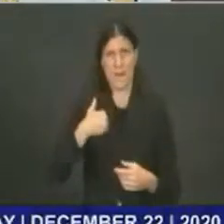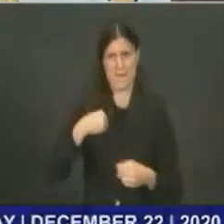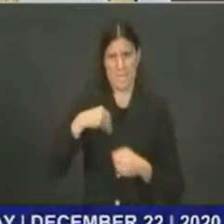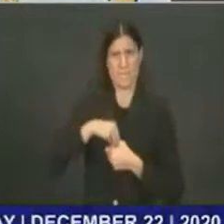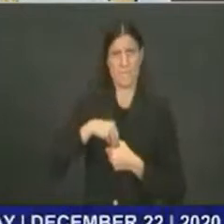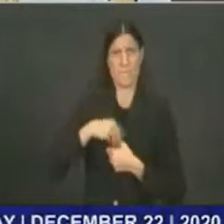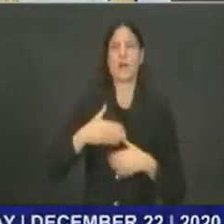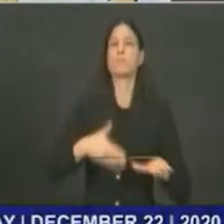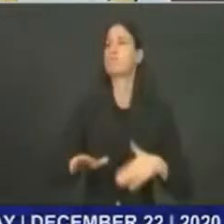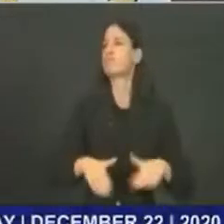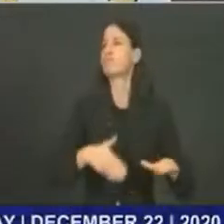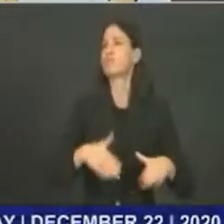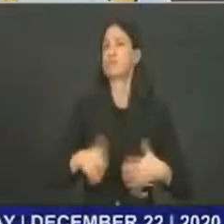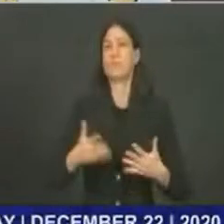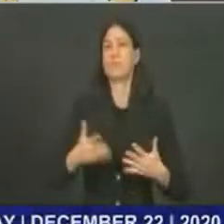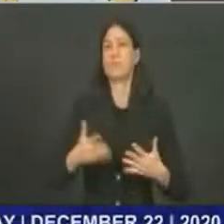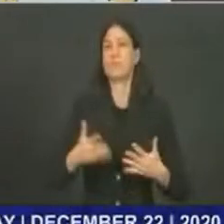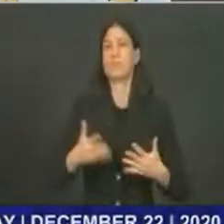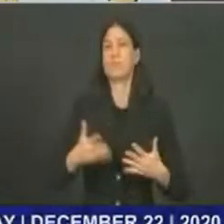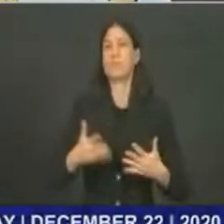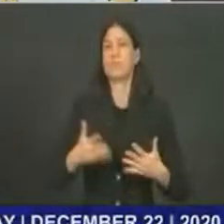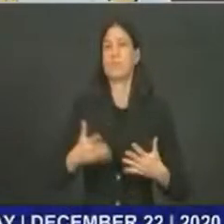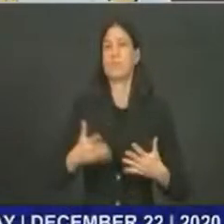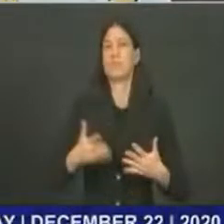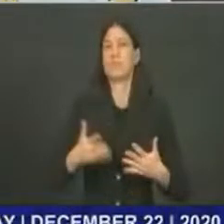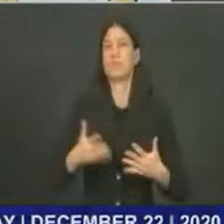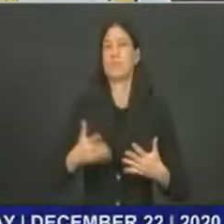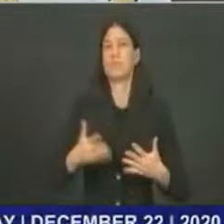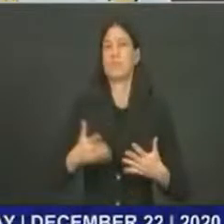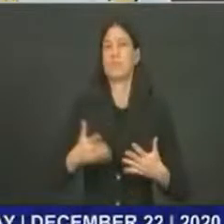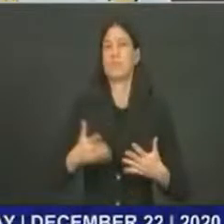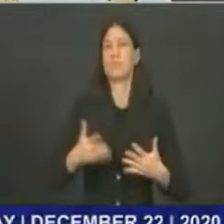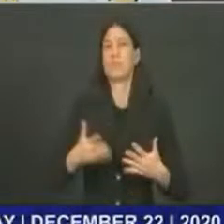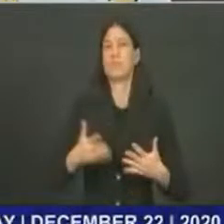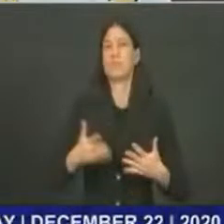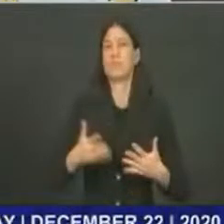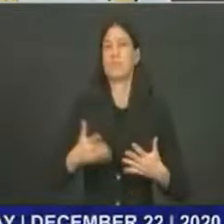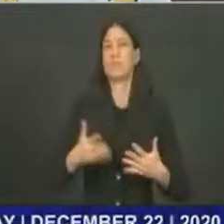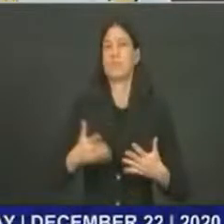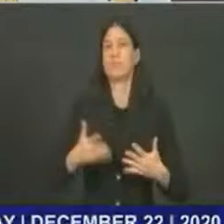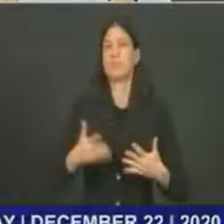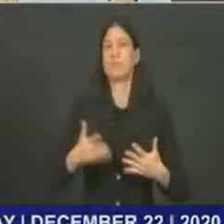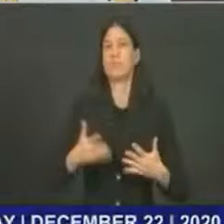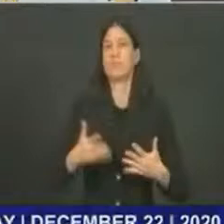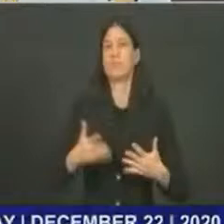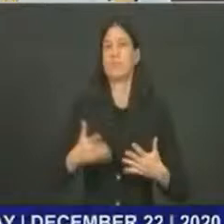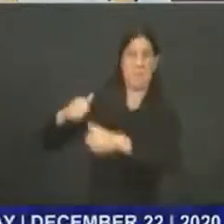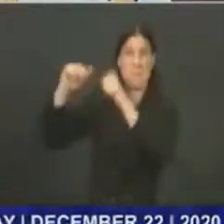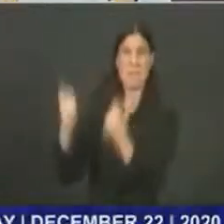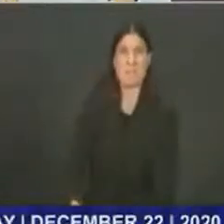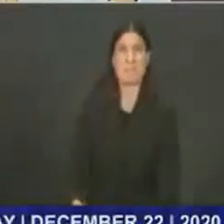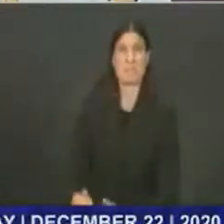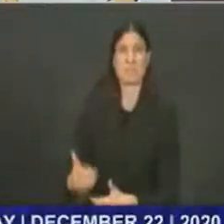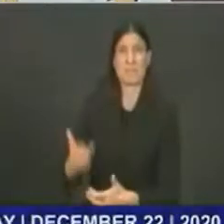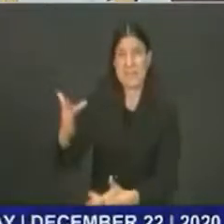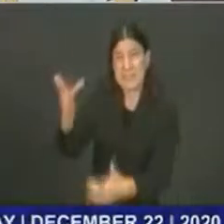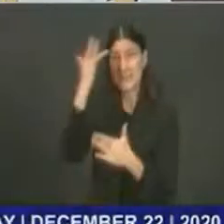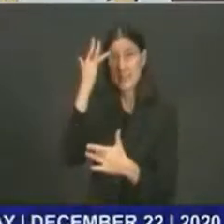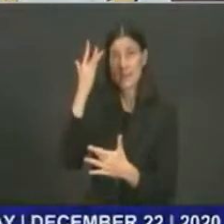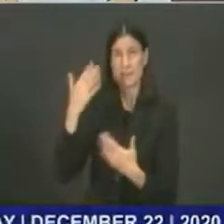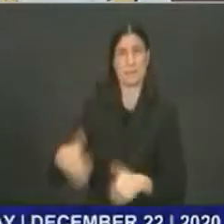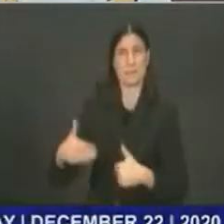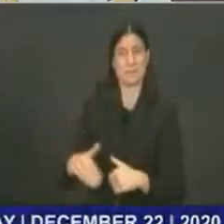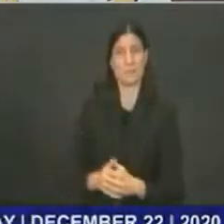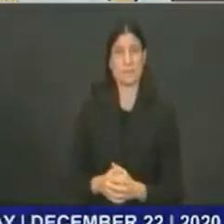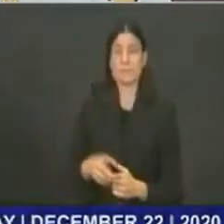to someone who could be at risk of a challenge because they develop symptoms or have underlying illness or they're a